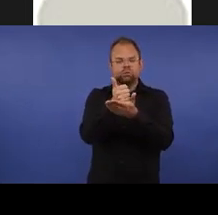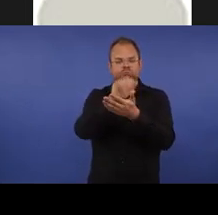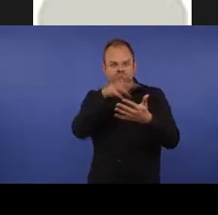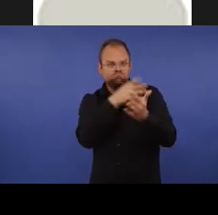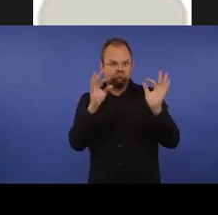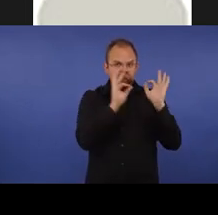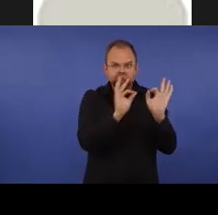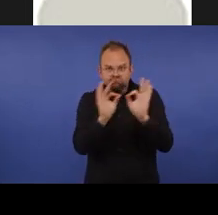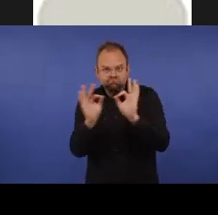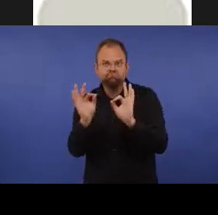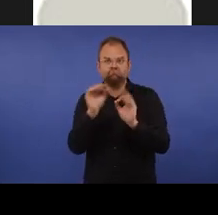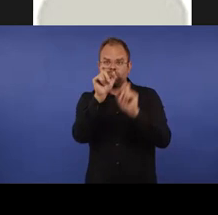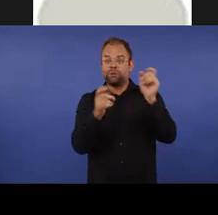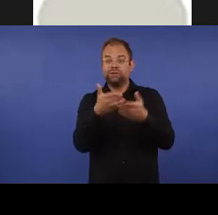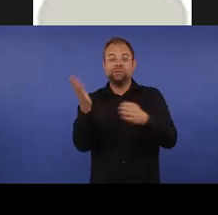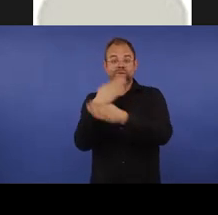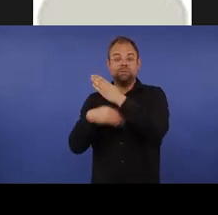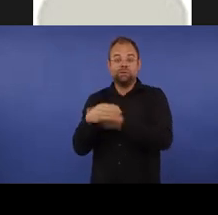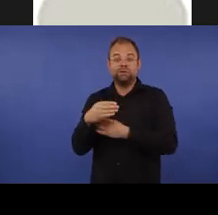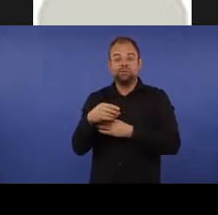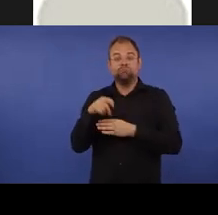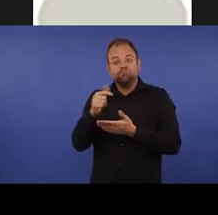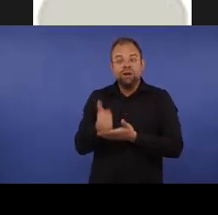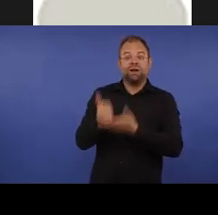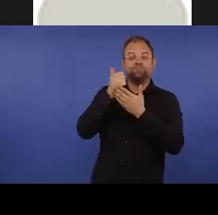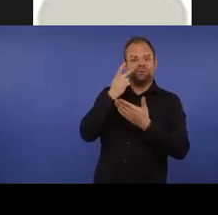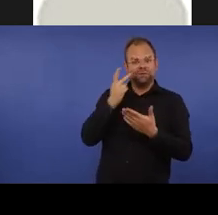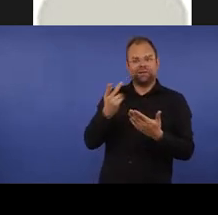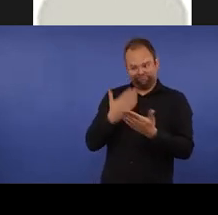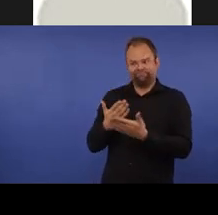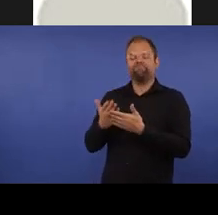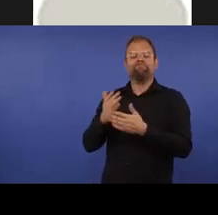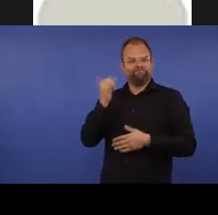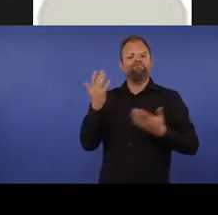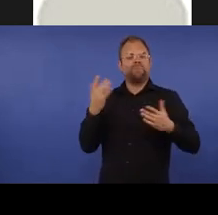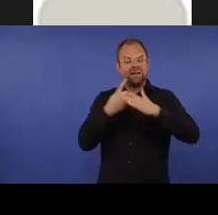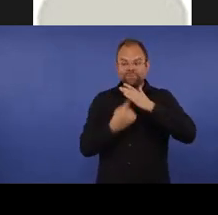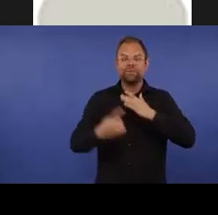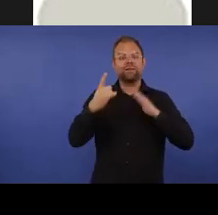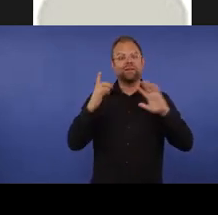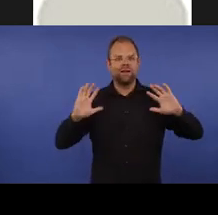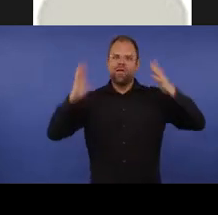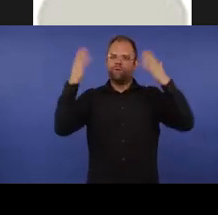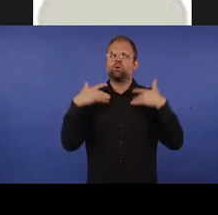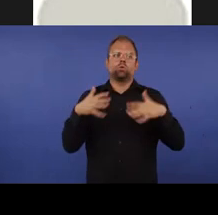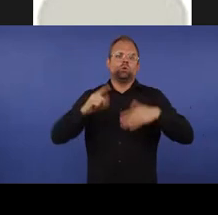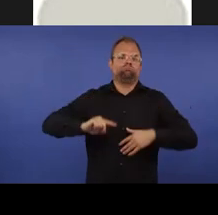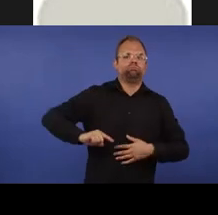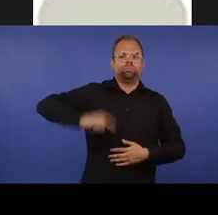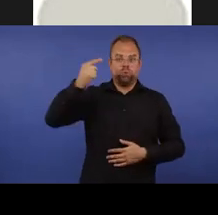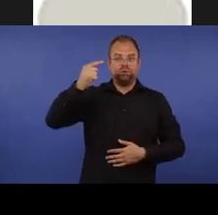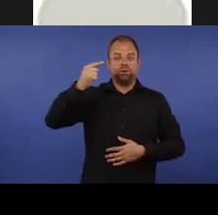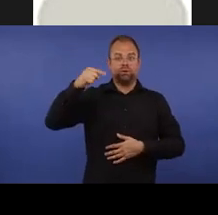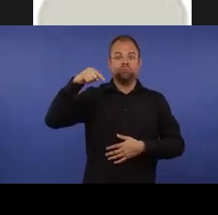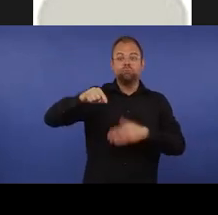who's really working tirelessly to improve the lives of people with disabilities and increase access. Thank you so much. Okay, thank you very much,